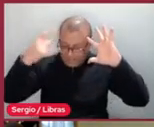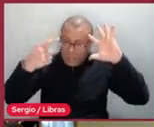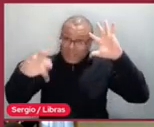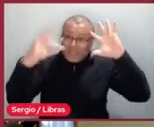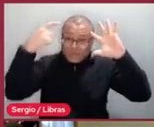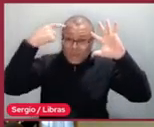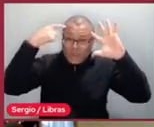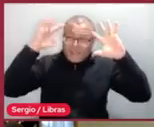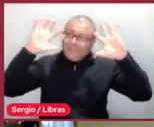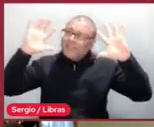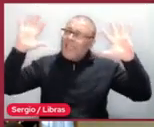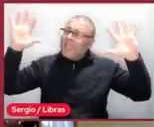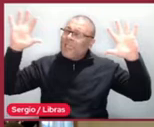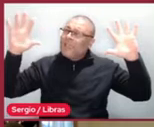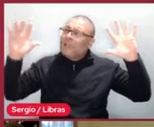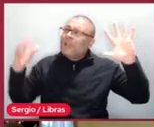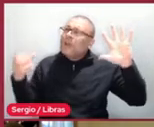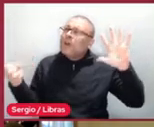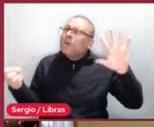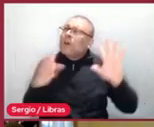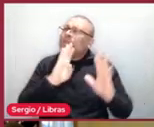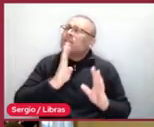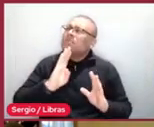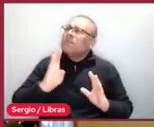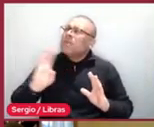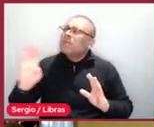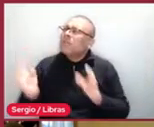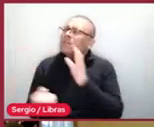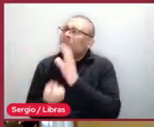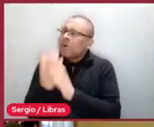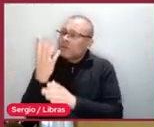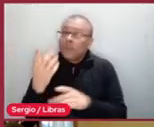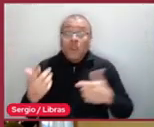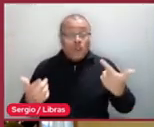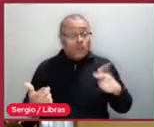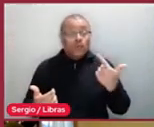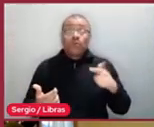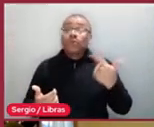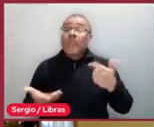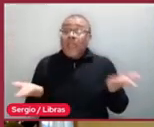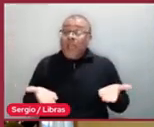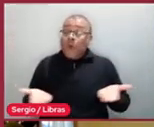ideas to define new libraries and other things. They don't exist in Ruby yet,